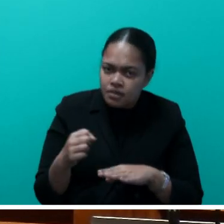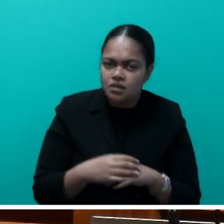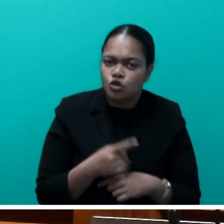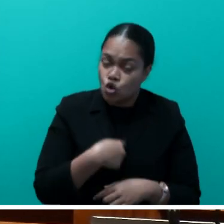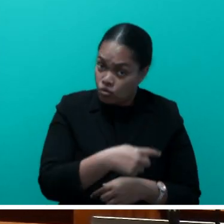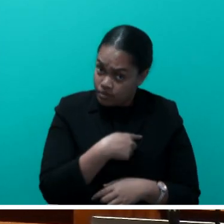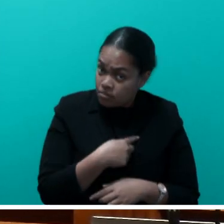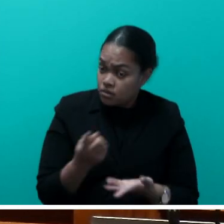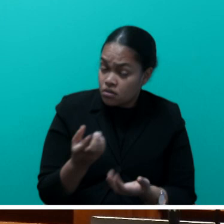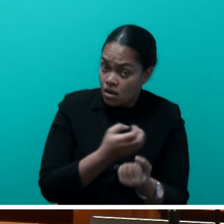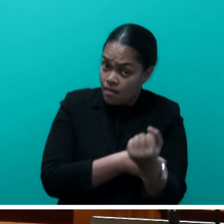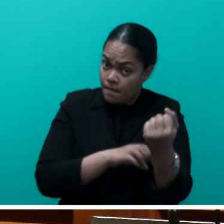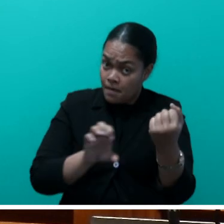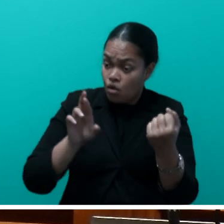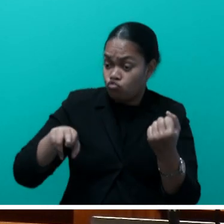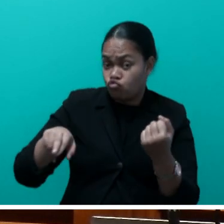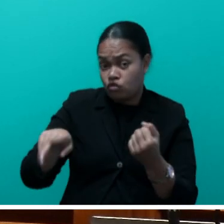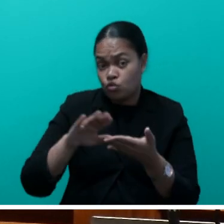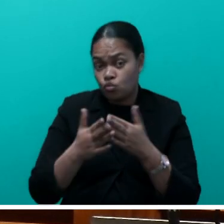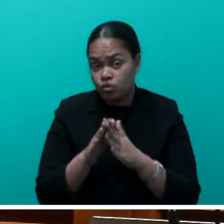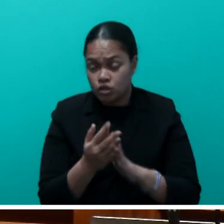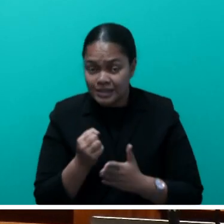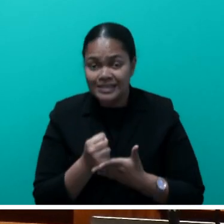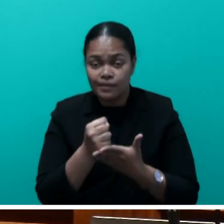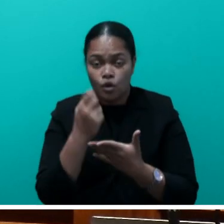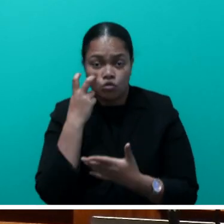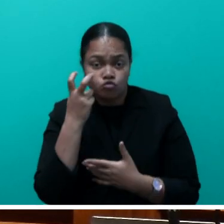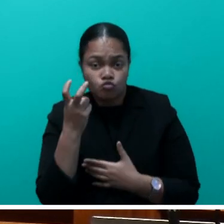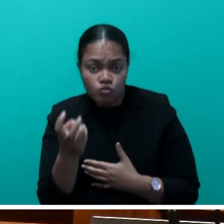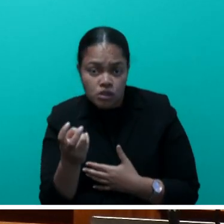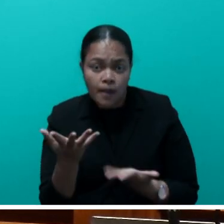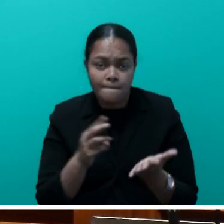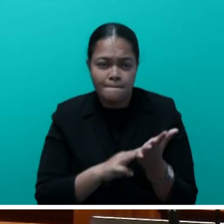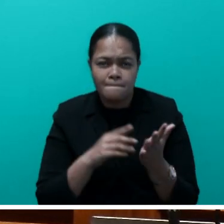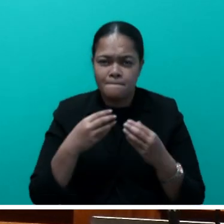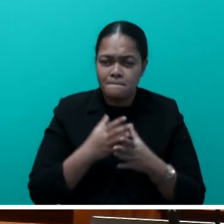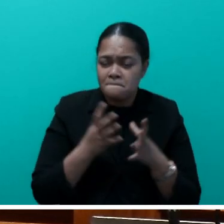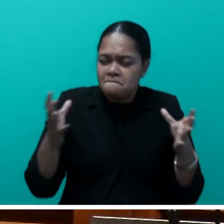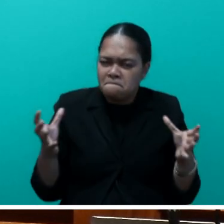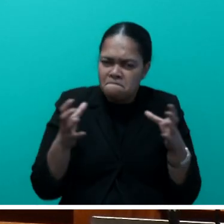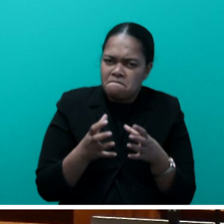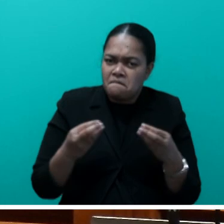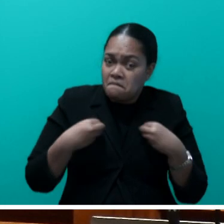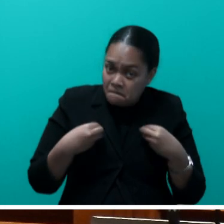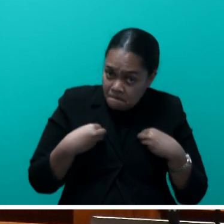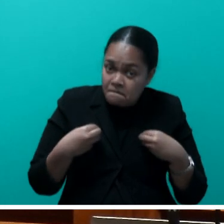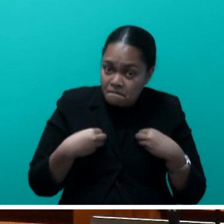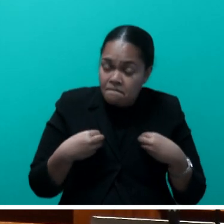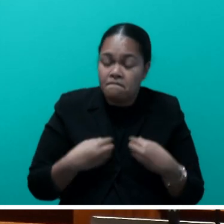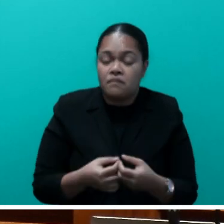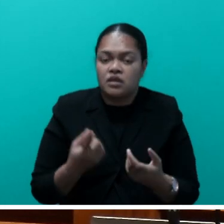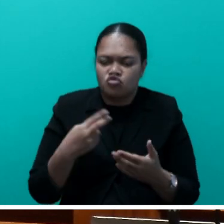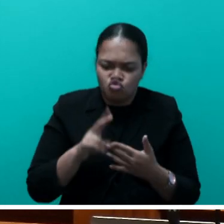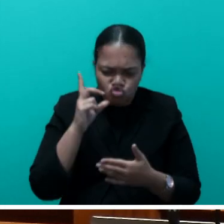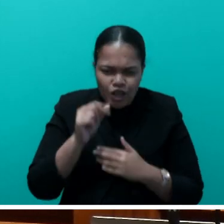committed to empowering our rural communities that support tourism, micro, small, medium enterprises through this setting up of a pilot